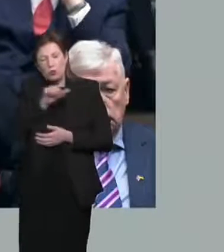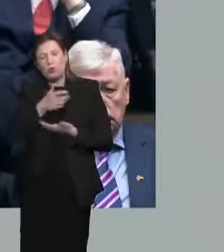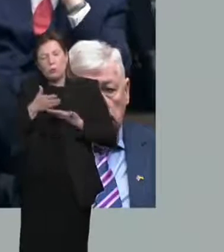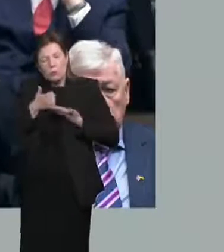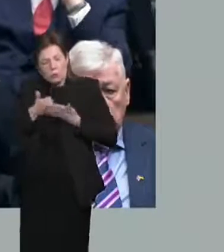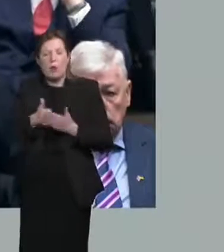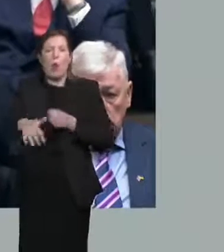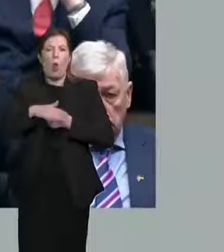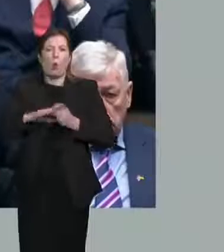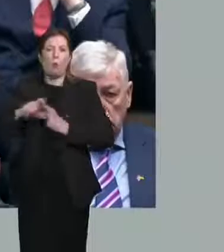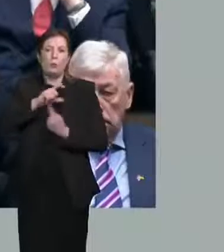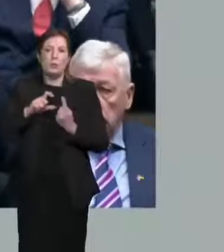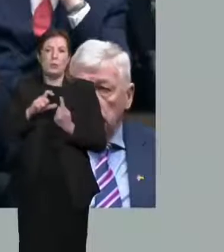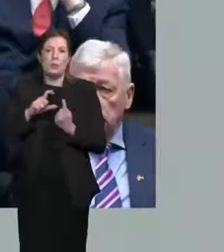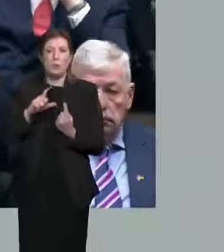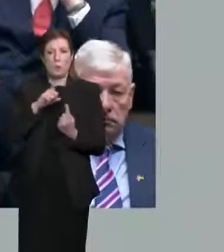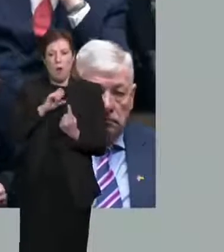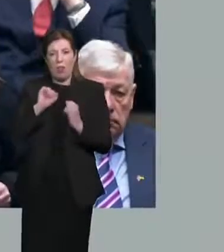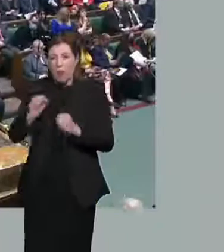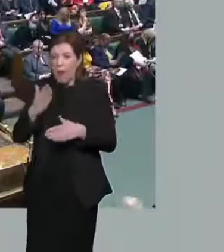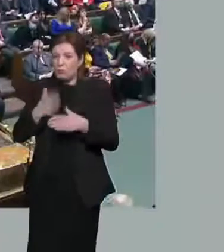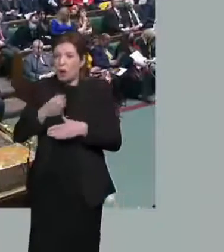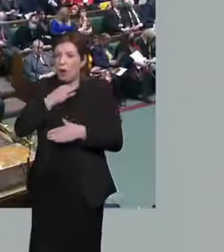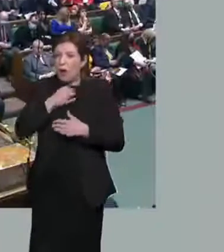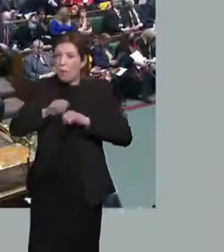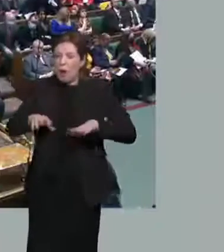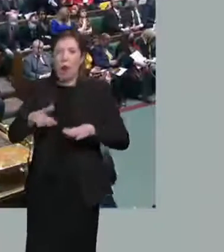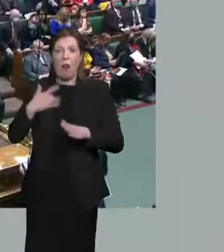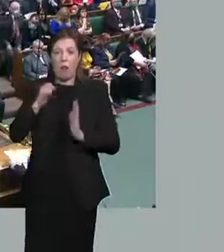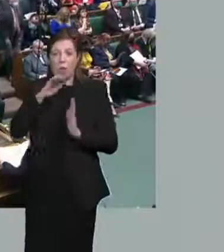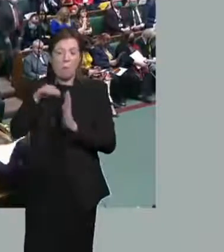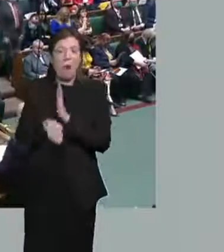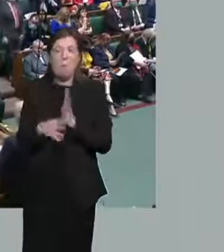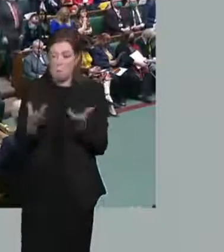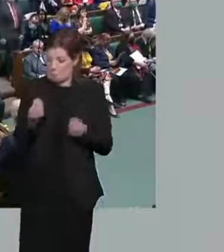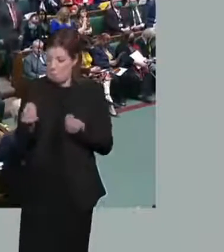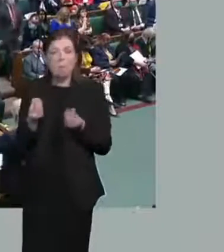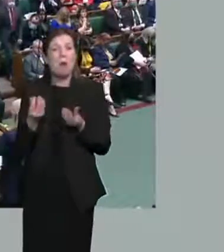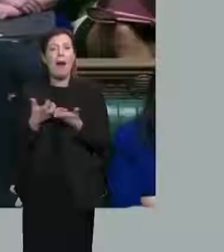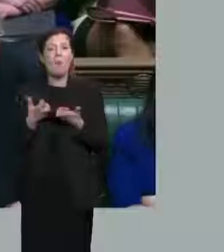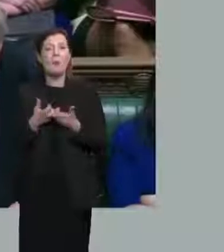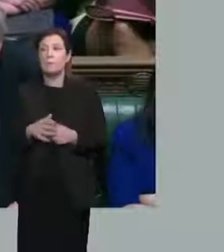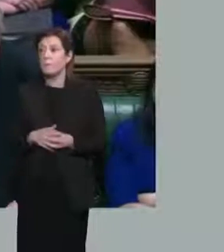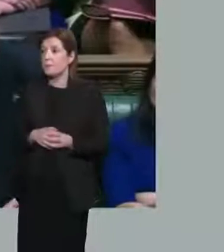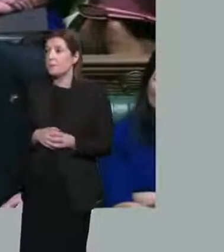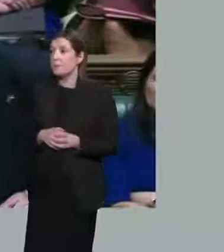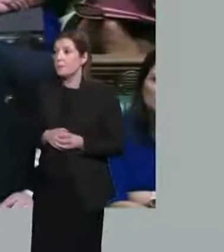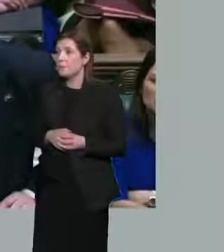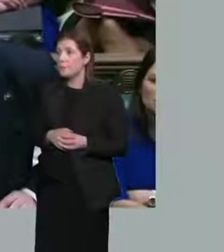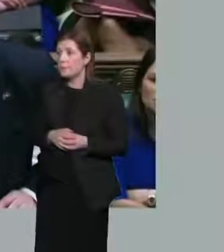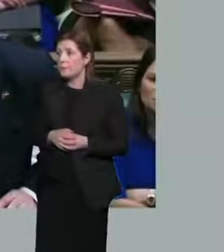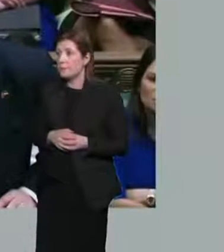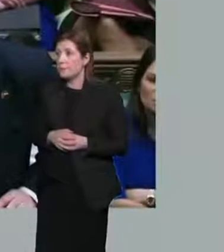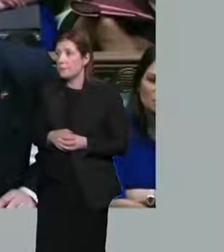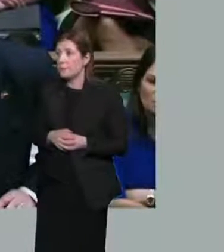communities from losing real high-quality jobs? Prime Minister. Well, Mr. Speaker, I renew my sympathies with the